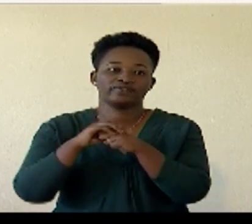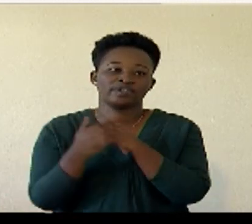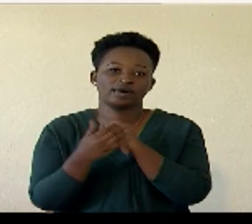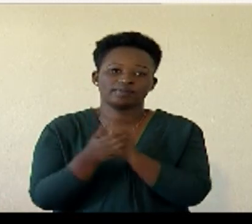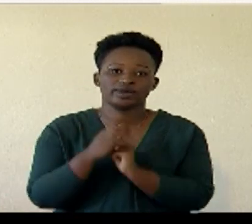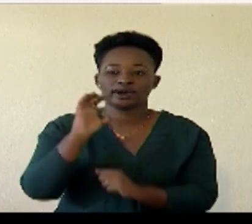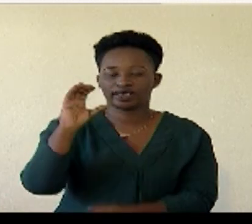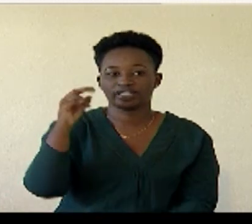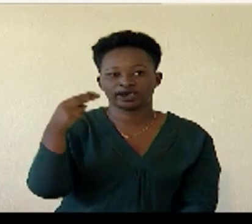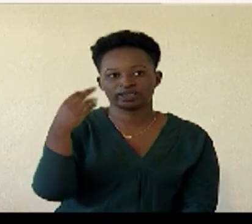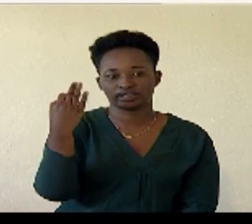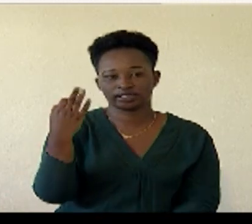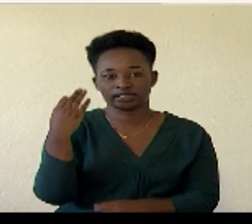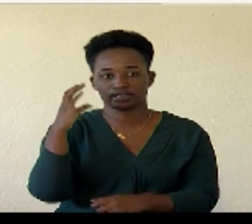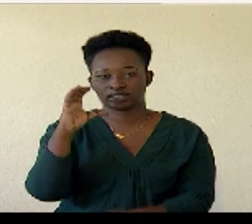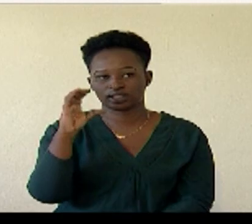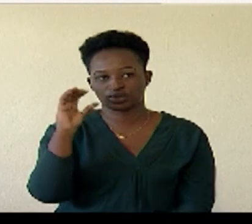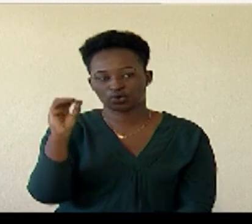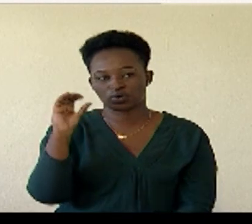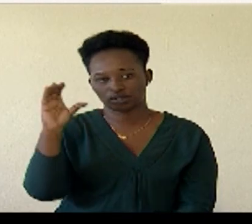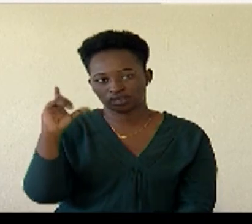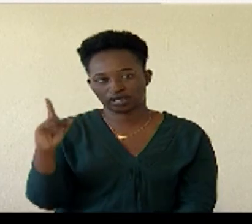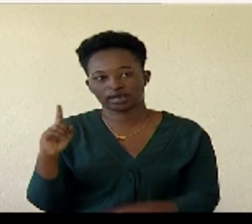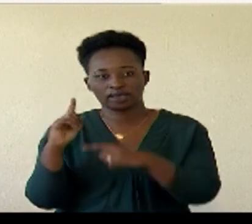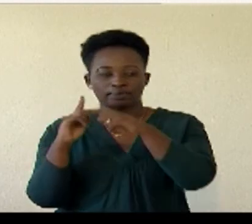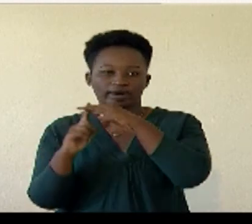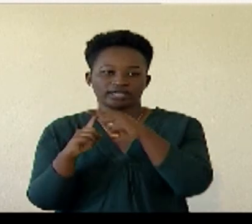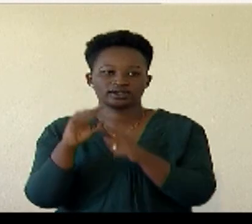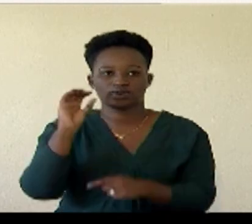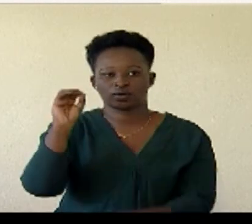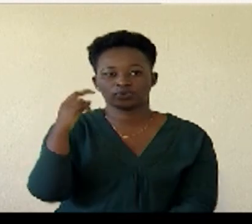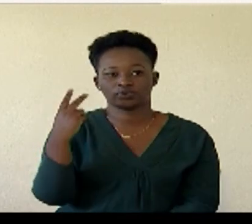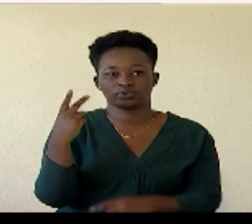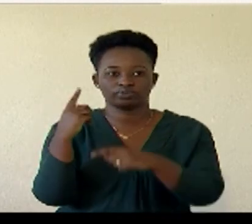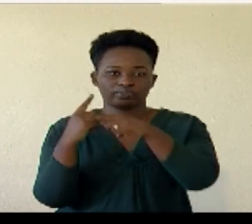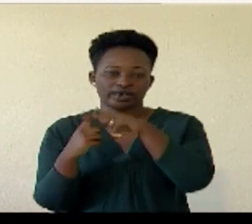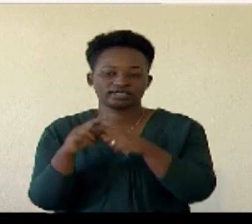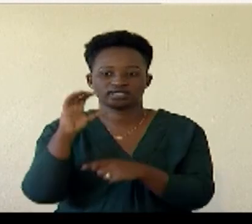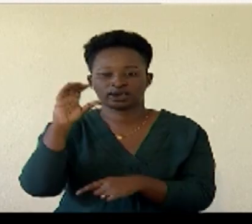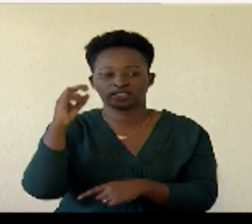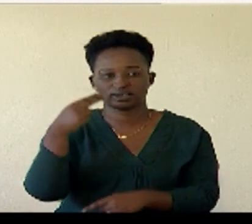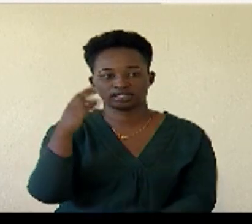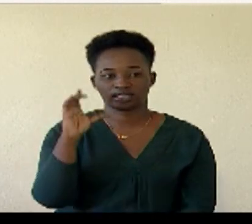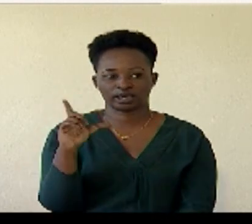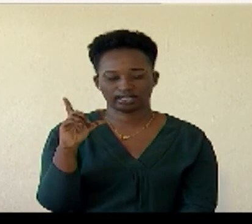ethanoyl chloride plus this will give sulfur dioxide plus hydrogen